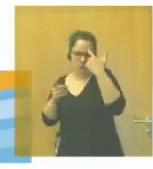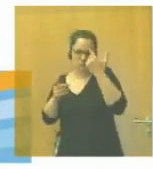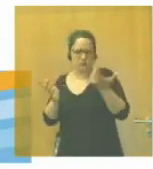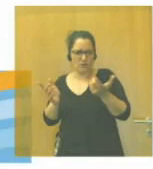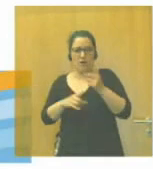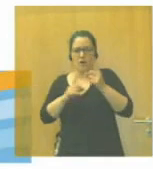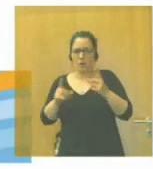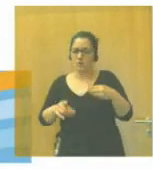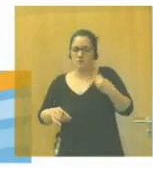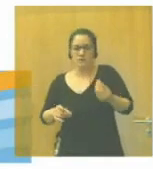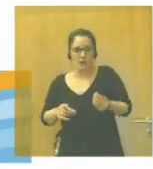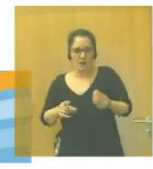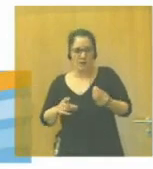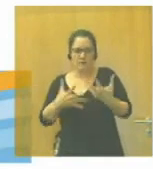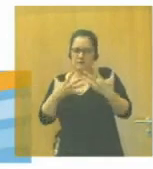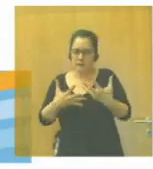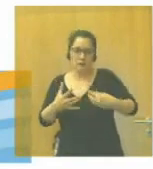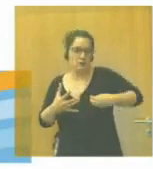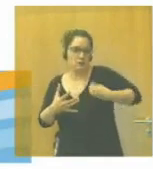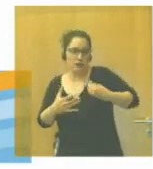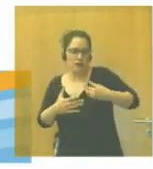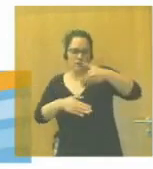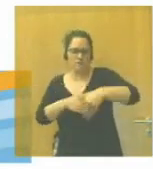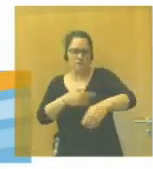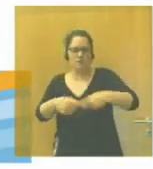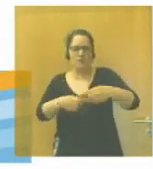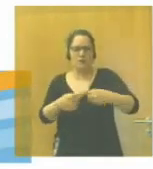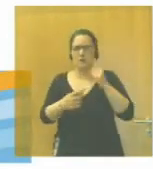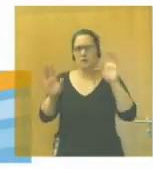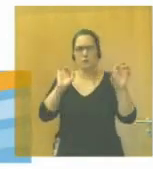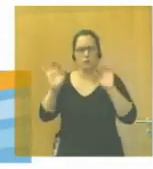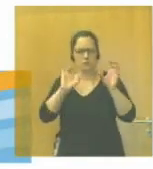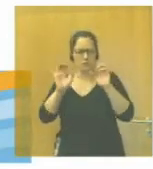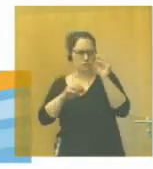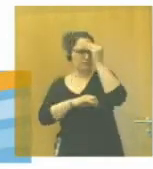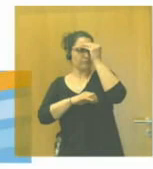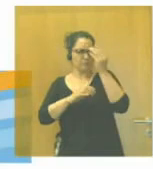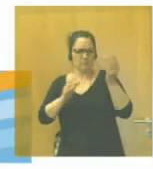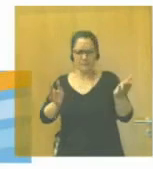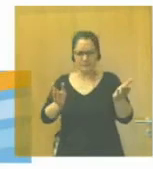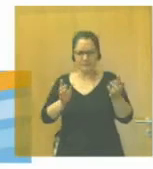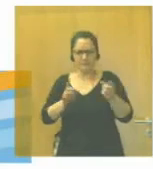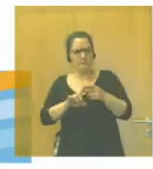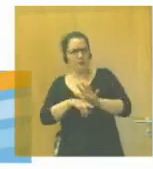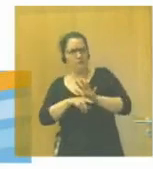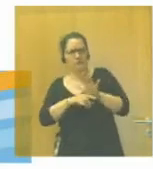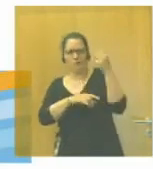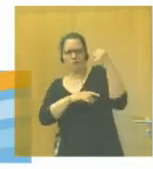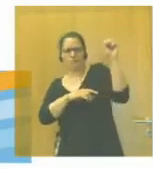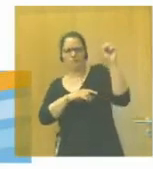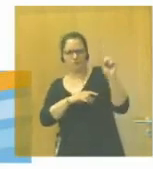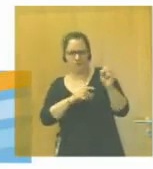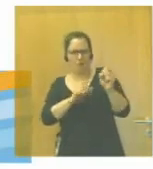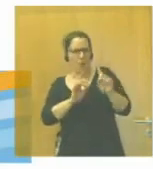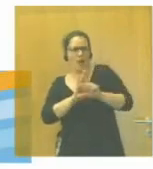loved ones committed an act. So another example is people do engage in high risk behaviors,